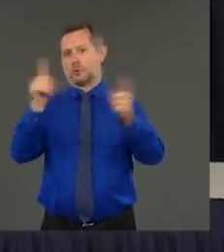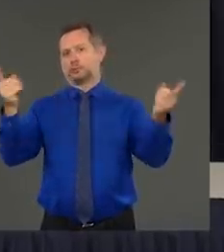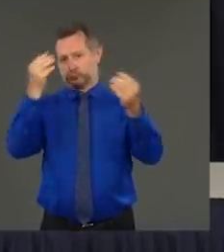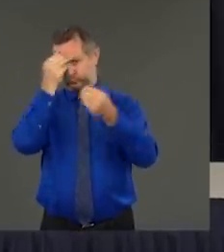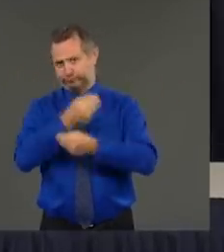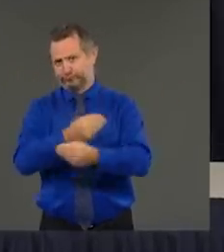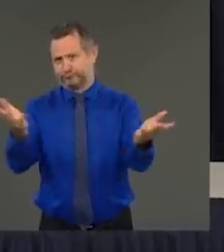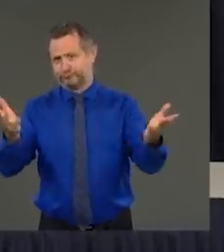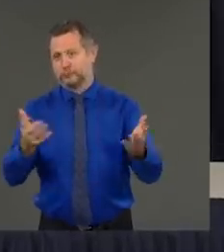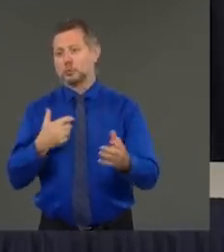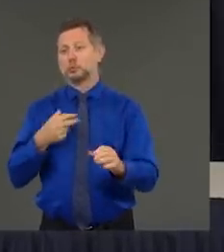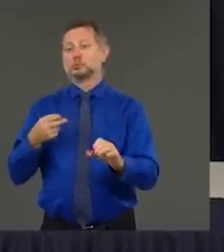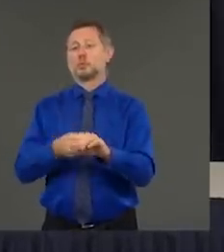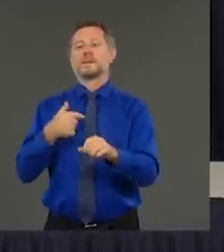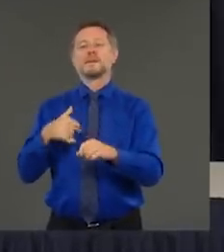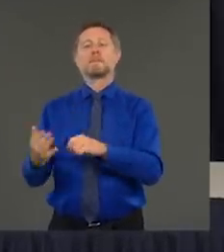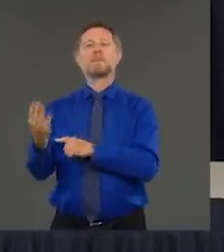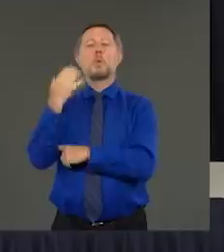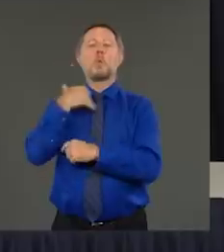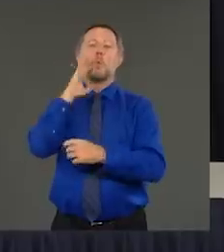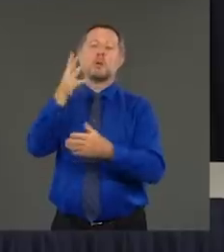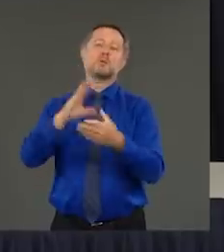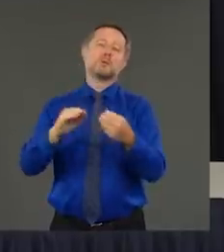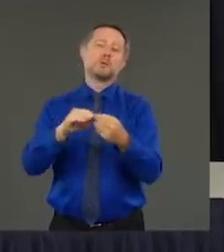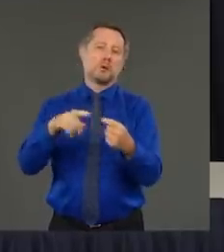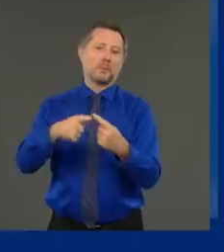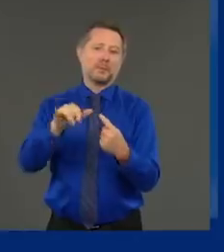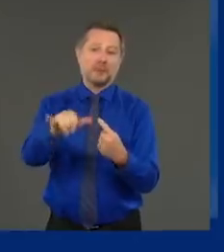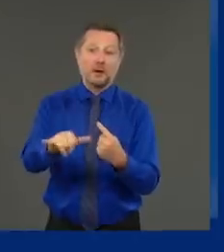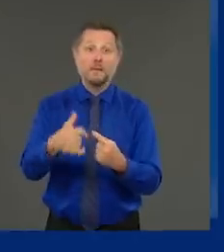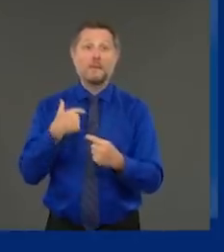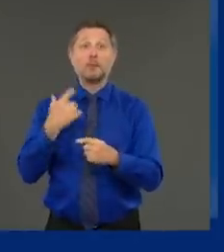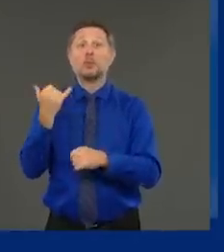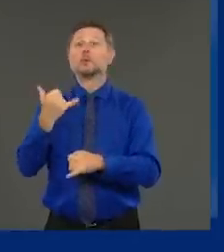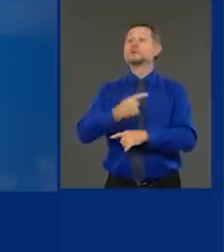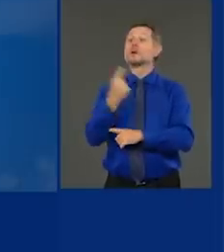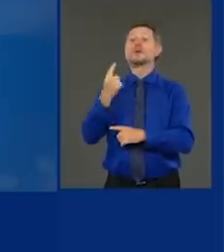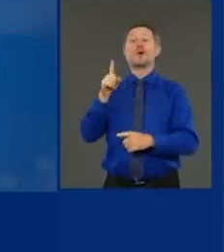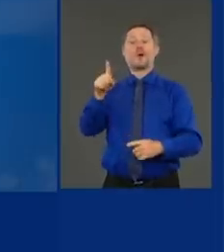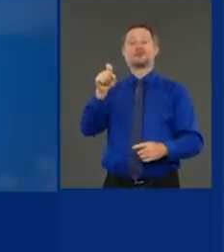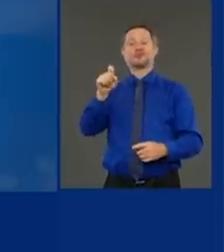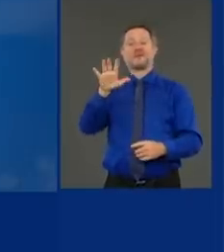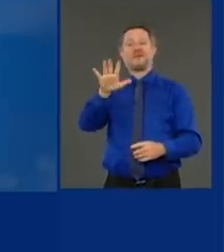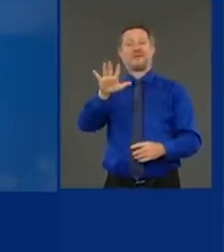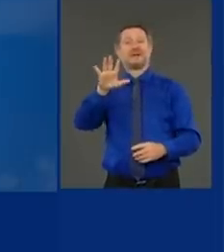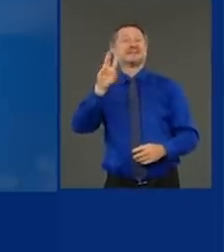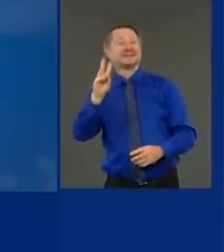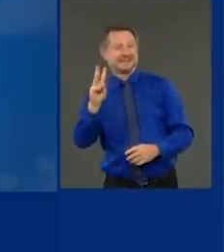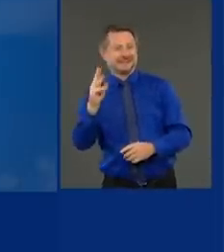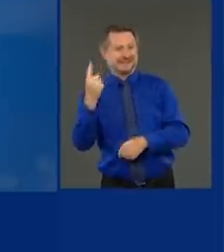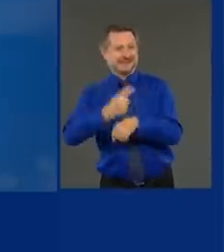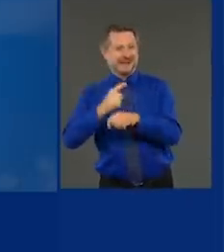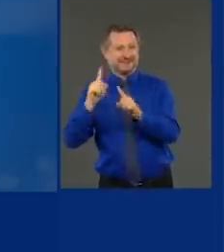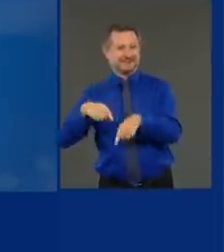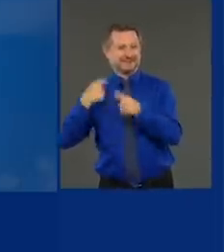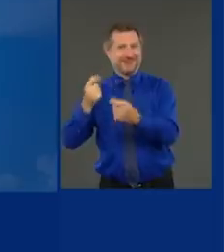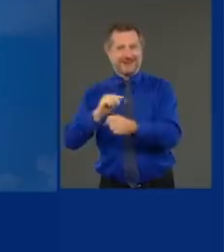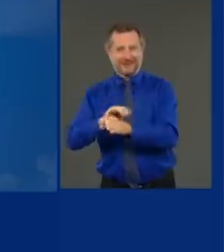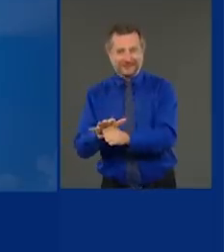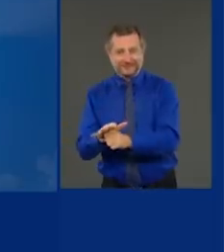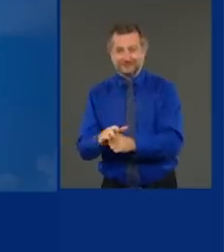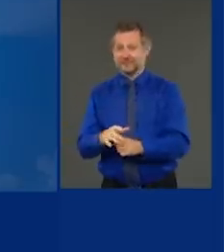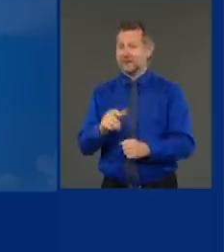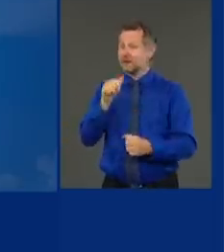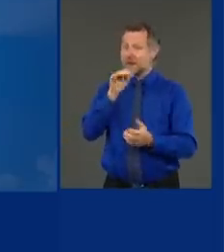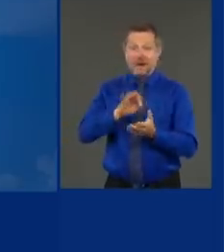morning, which I'm going to chat about in a moment. Today is day 156 for those who are counting. If you're not counting, it's still